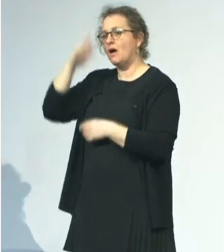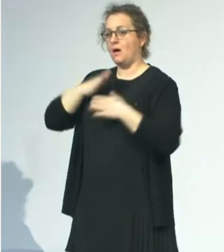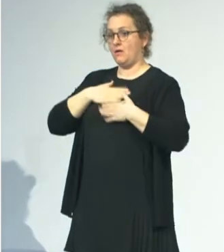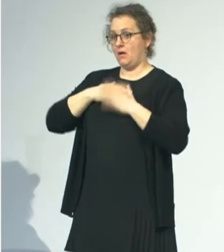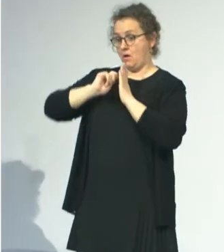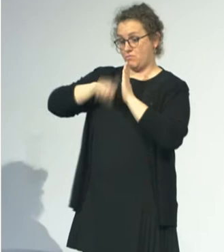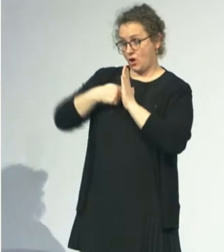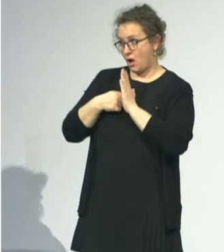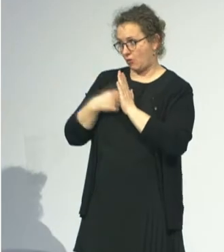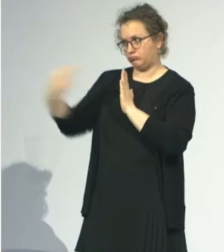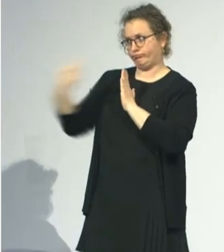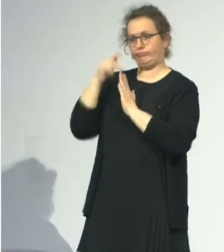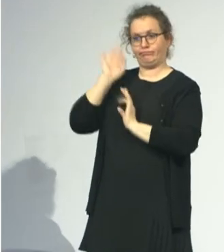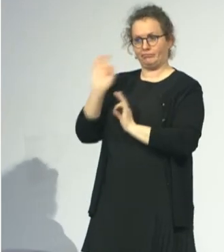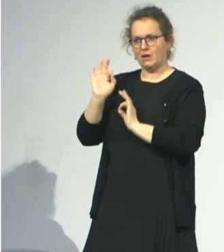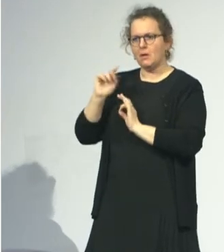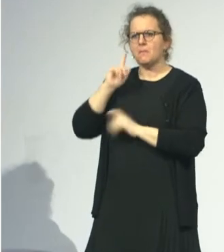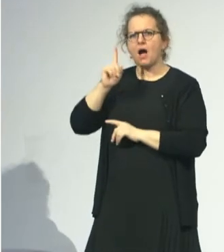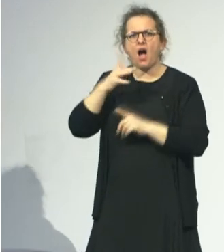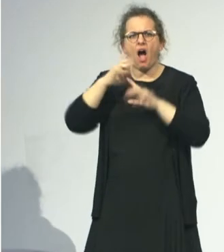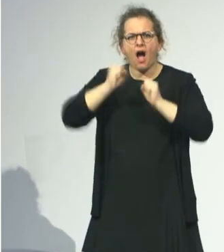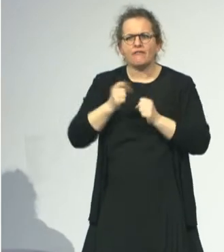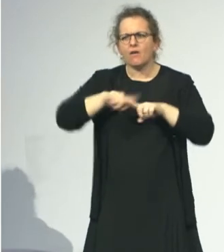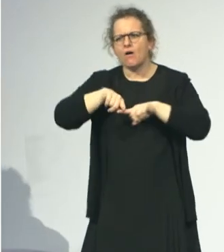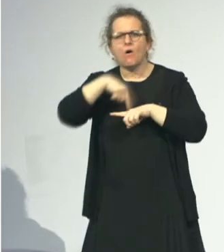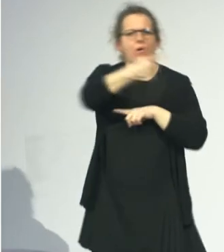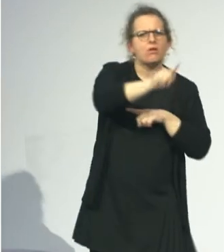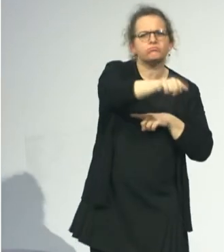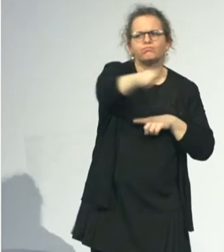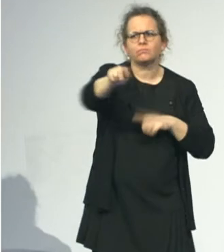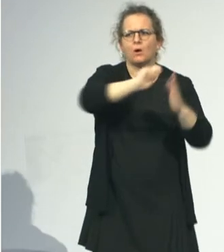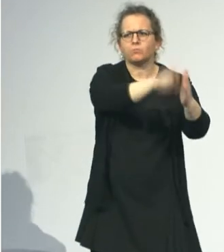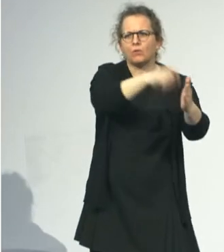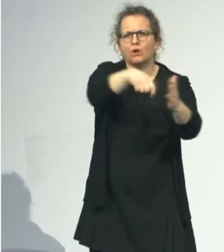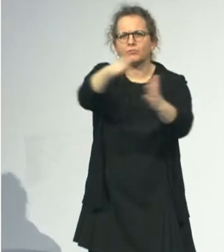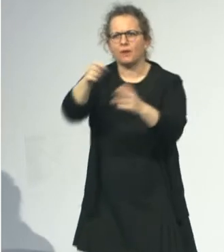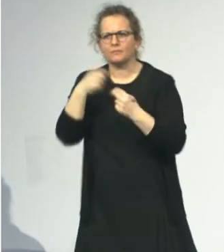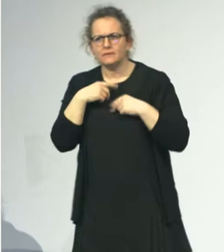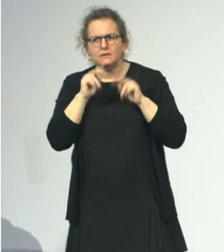and learn and come and share and come and see the reactions. And I can also tell you that